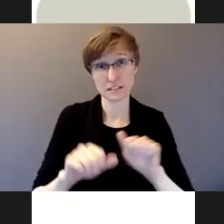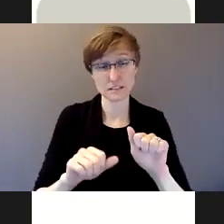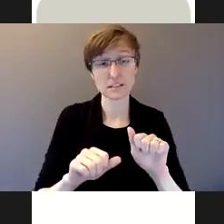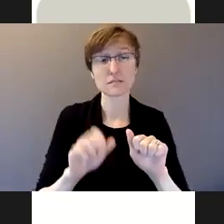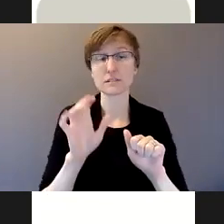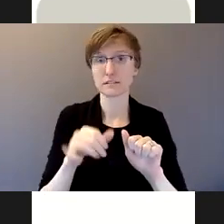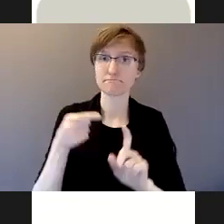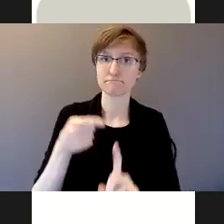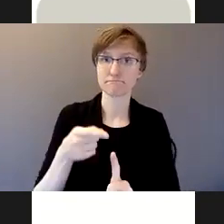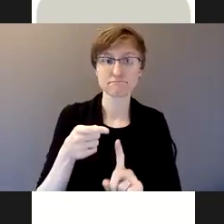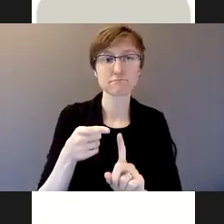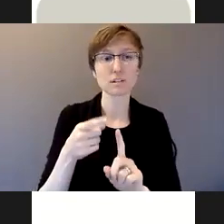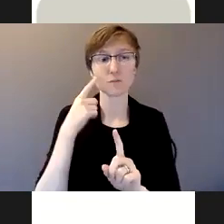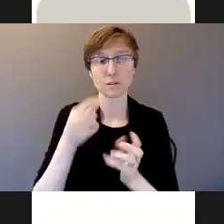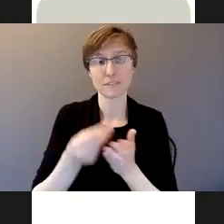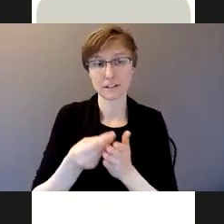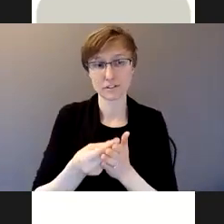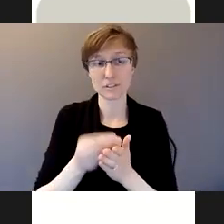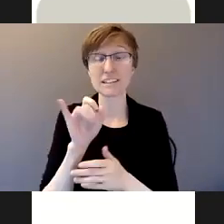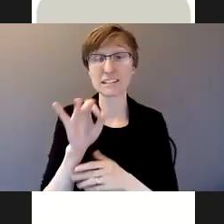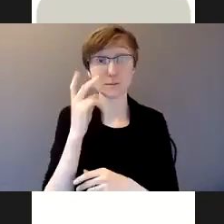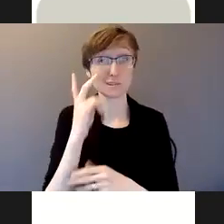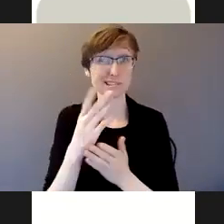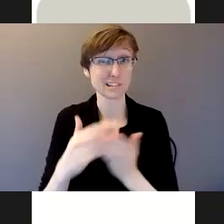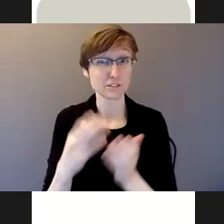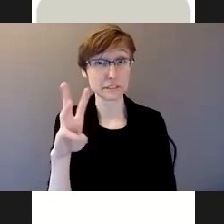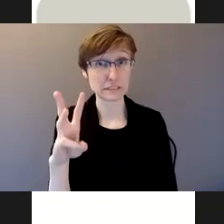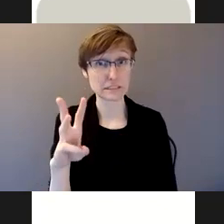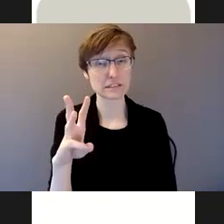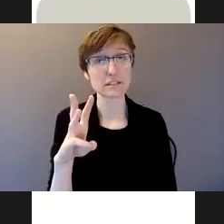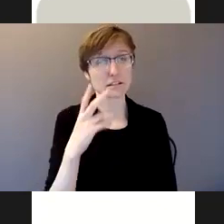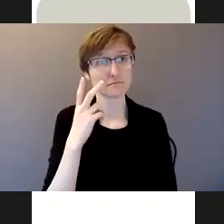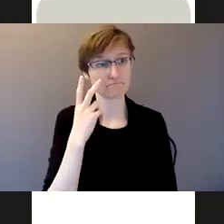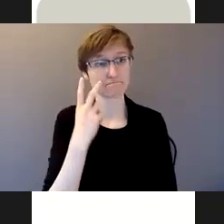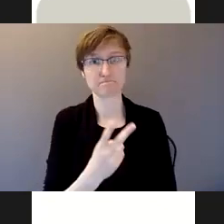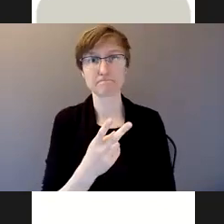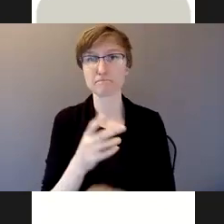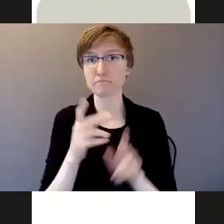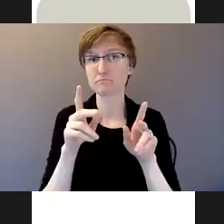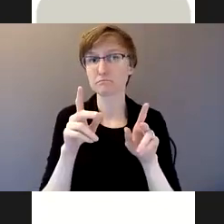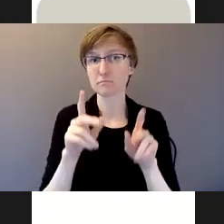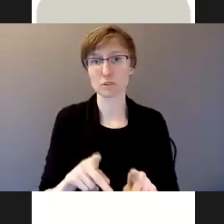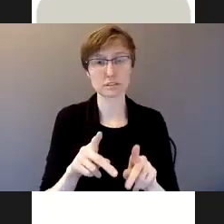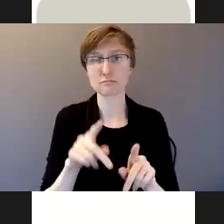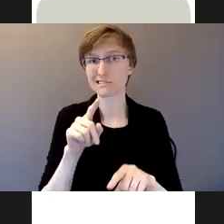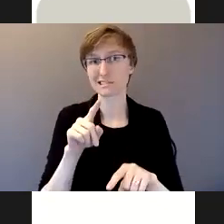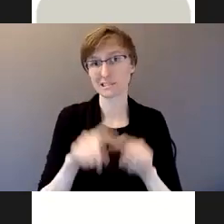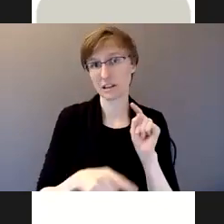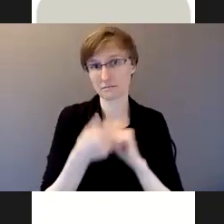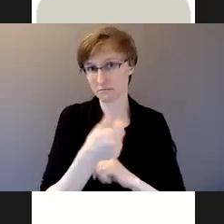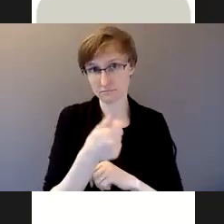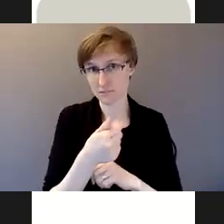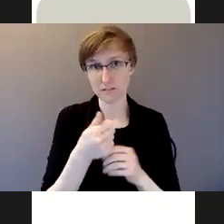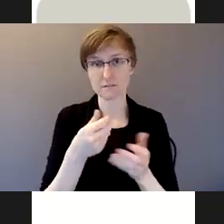finances, and if under Section 16 that person's found incapable to manage their finances, the forms get sent to our office, and the